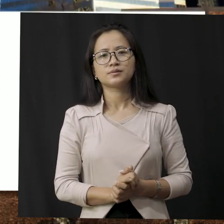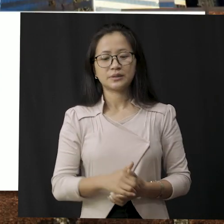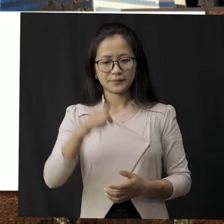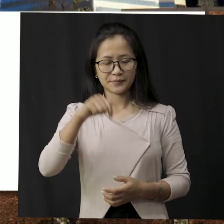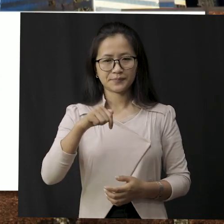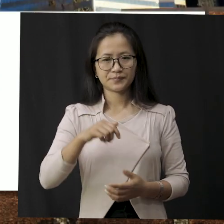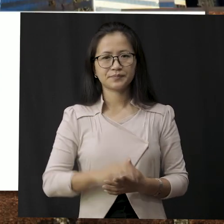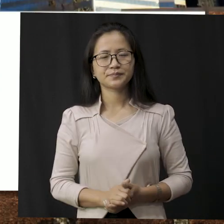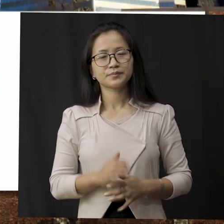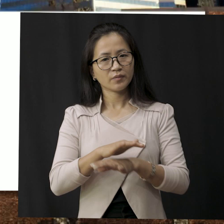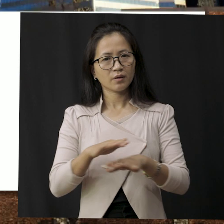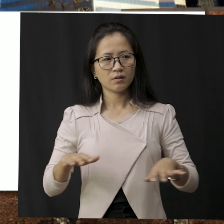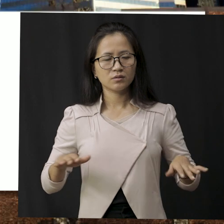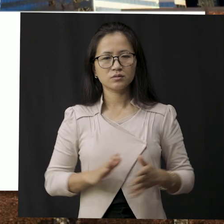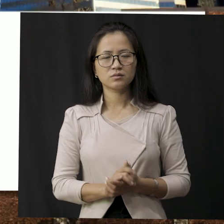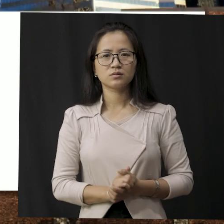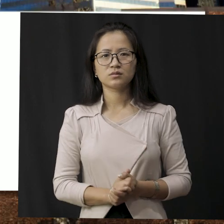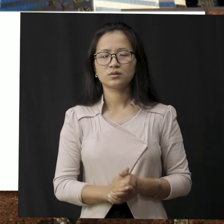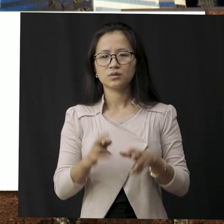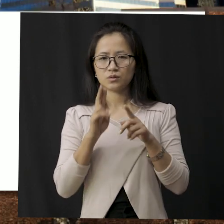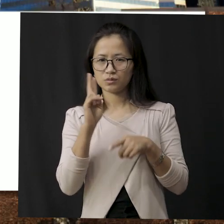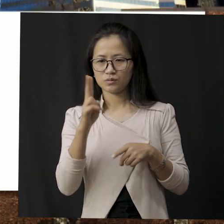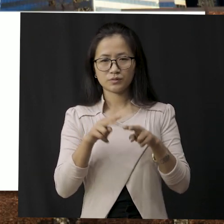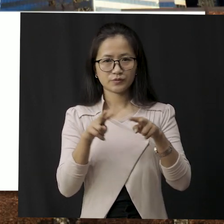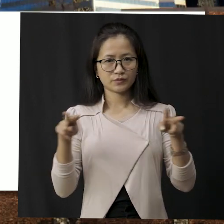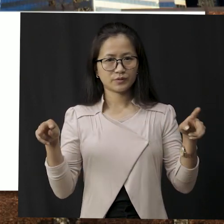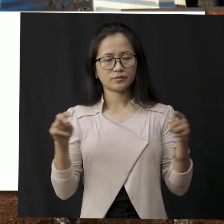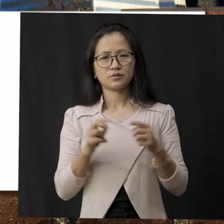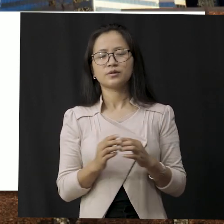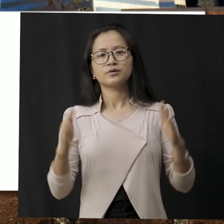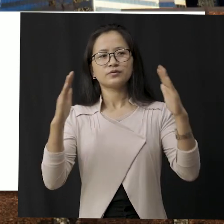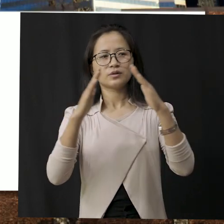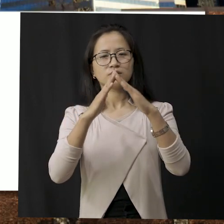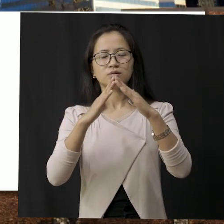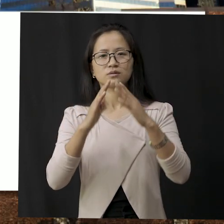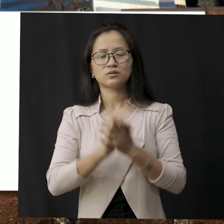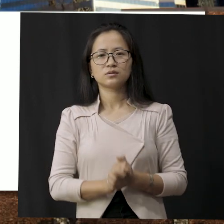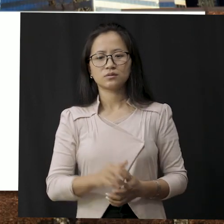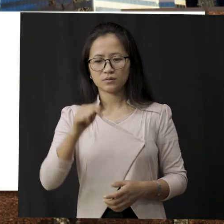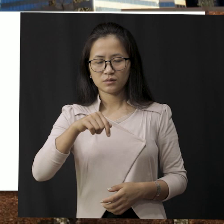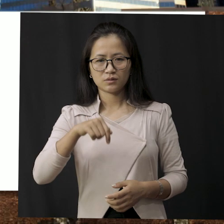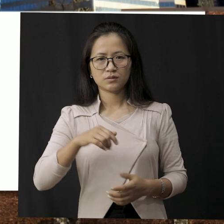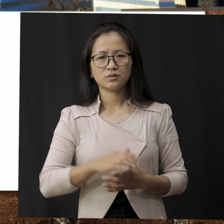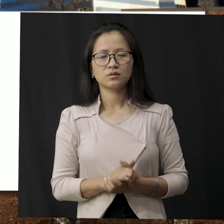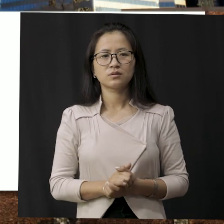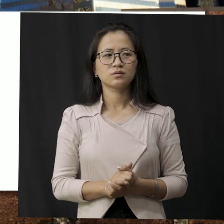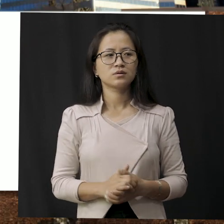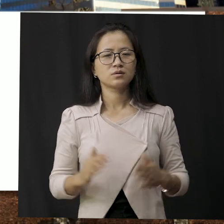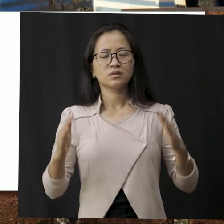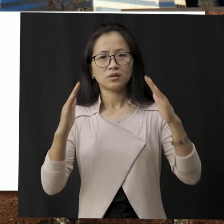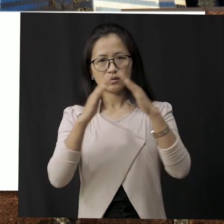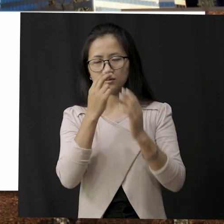Now, students, we have two different types of houses here, right? So here, the houses